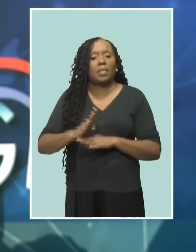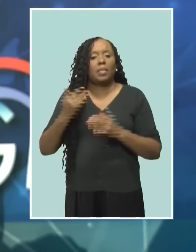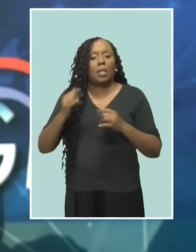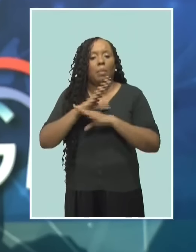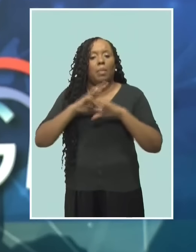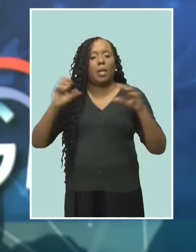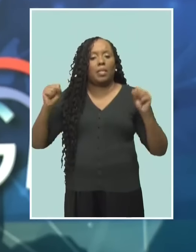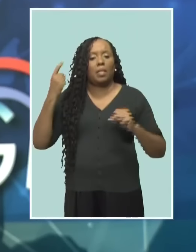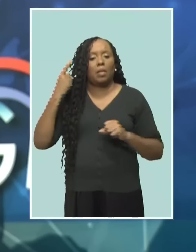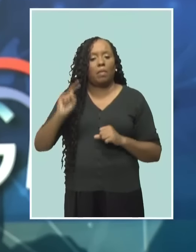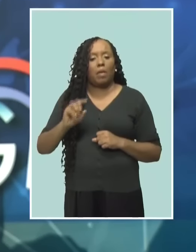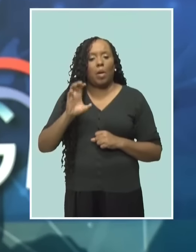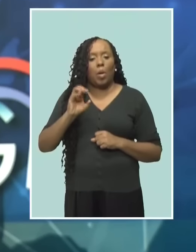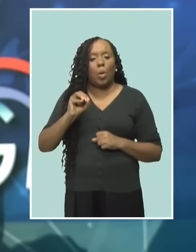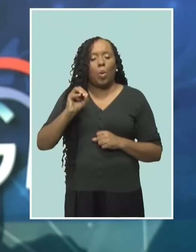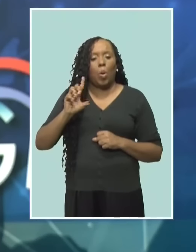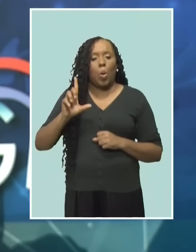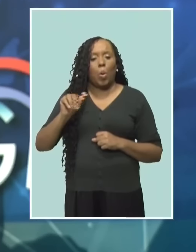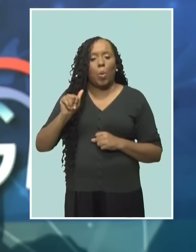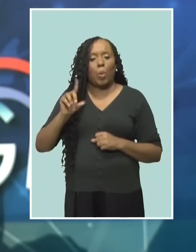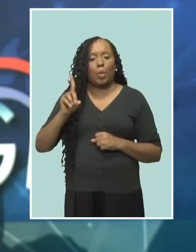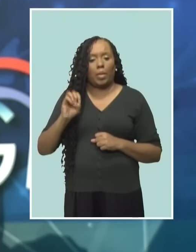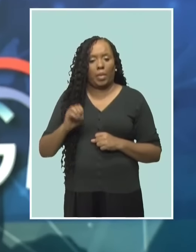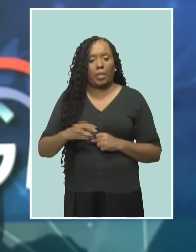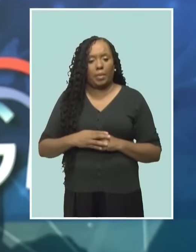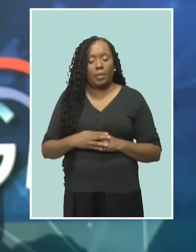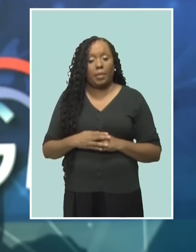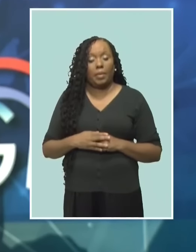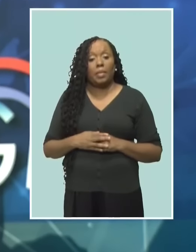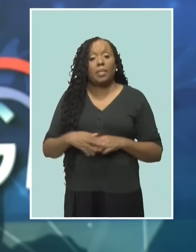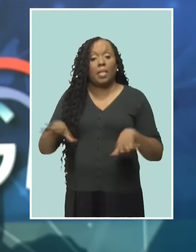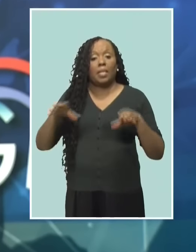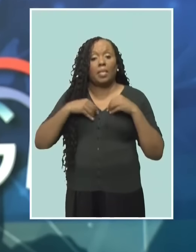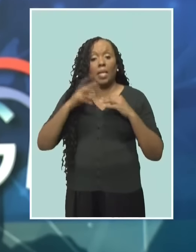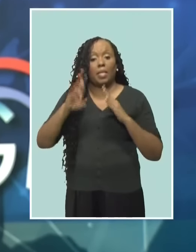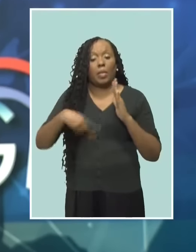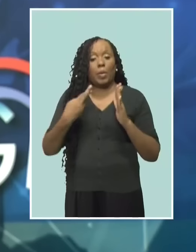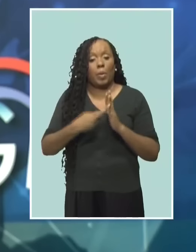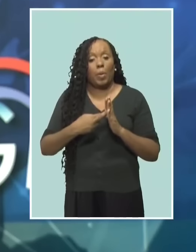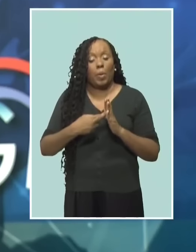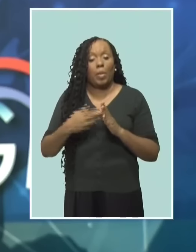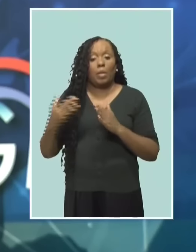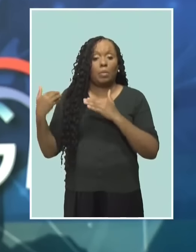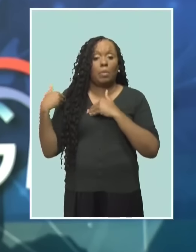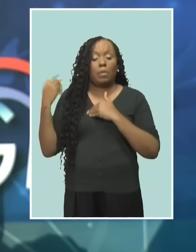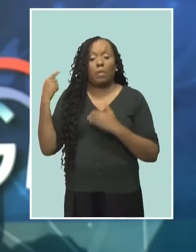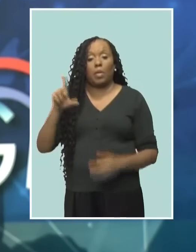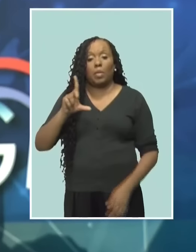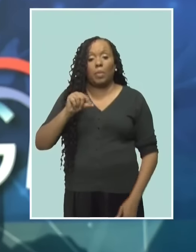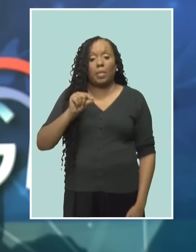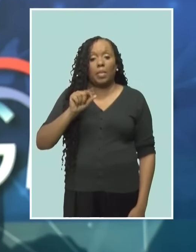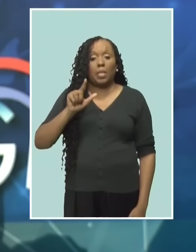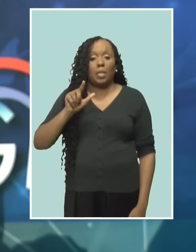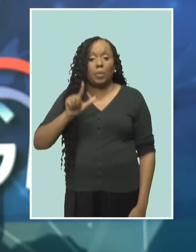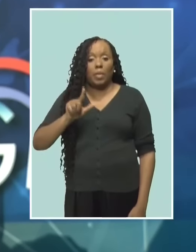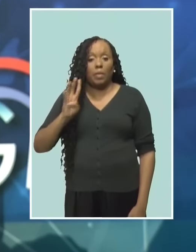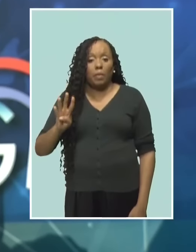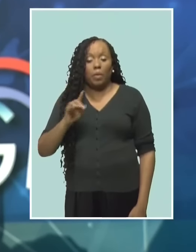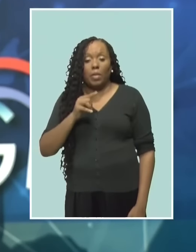Energy Organization, OLED. In accepting the role for 2024 to 2025, Senator Cummins committed